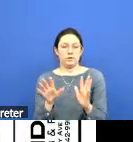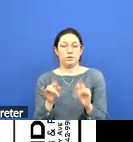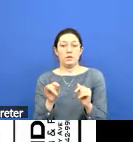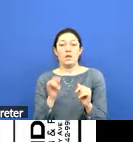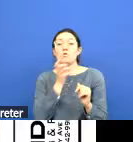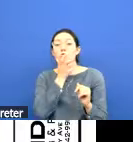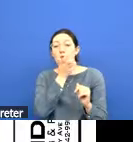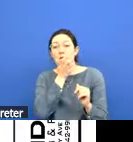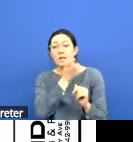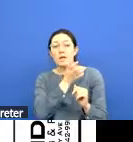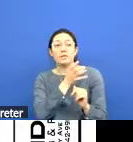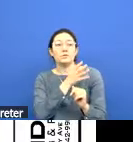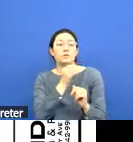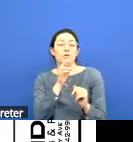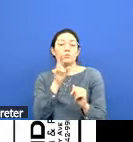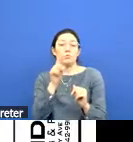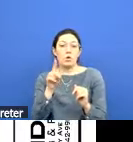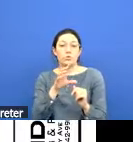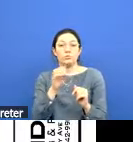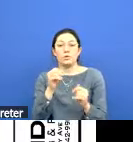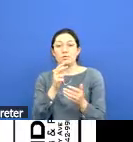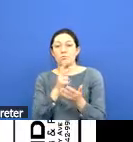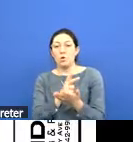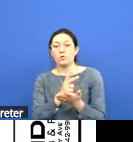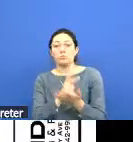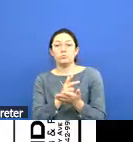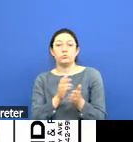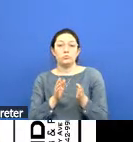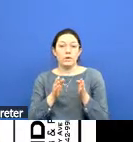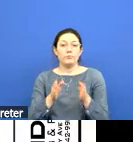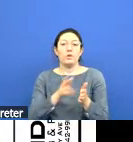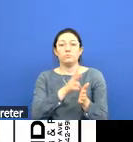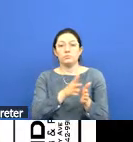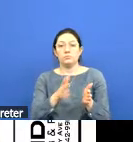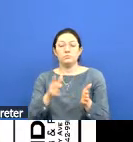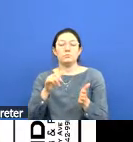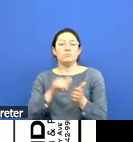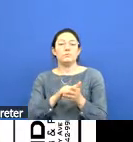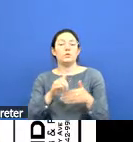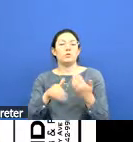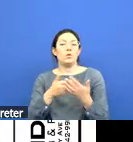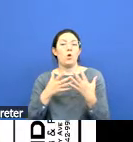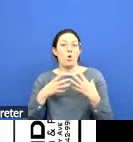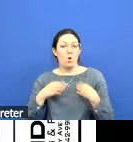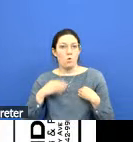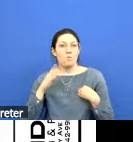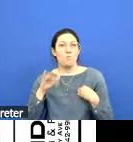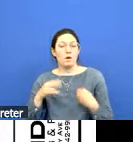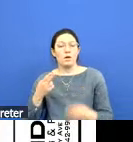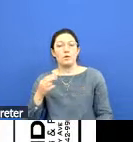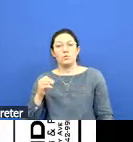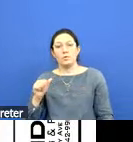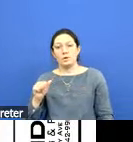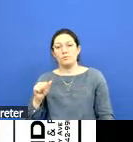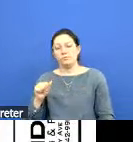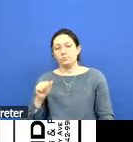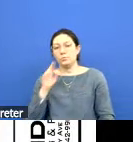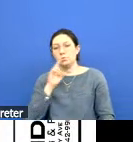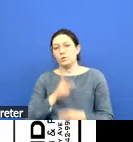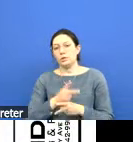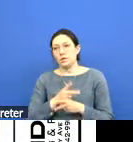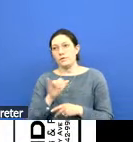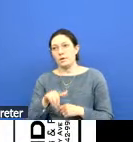grasslands and the roads and the park driveways, parking areas, that's all owned in common by the homeowners